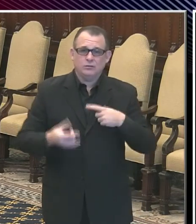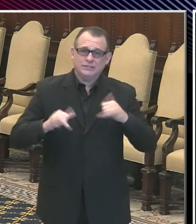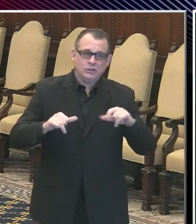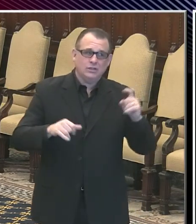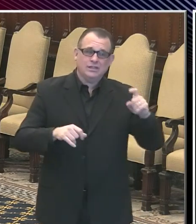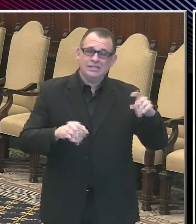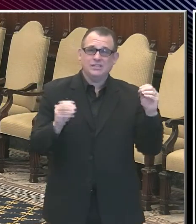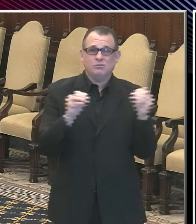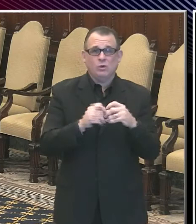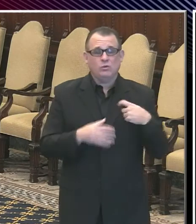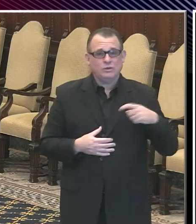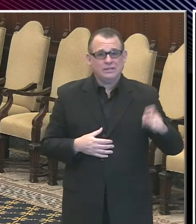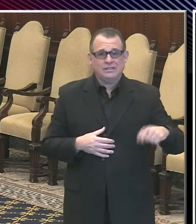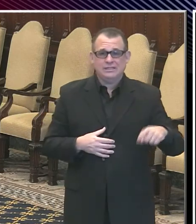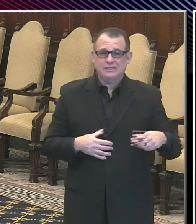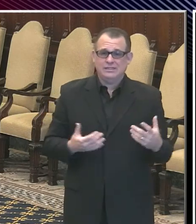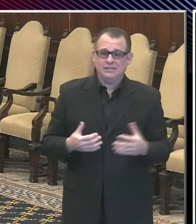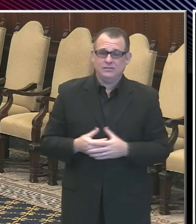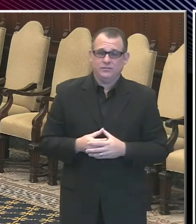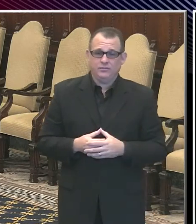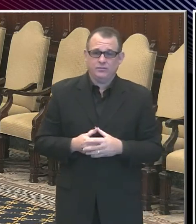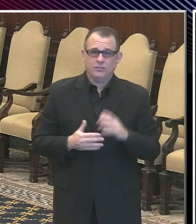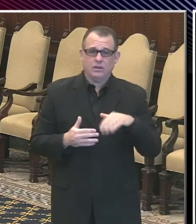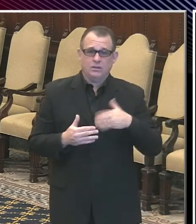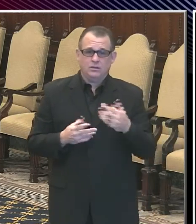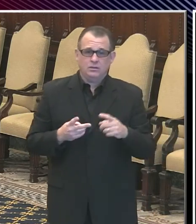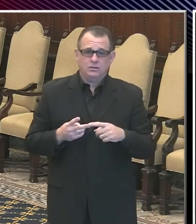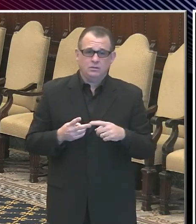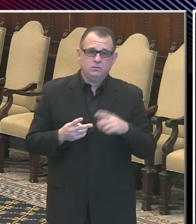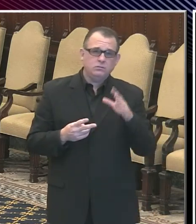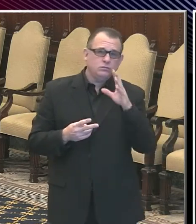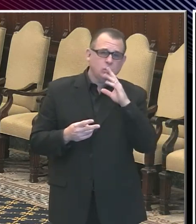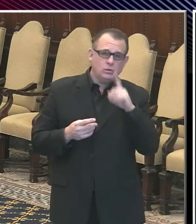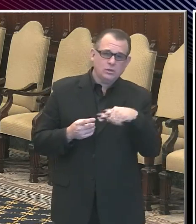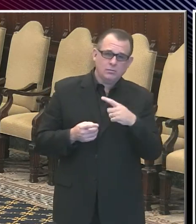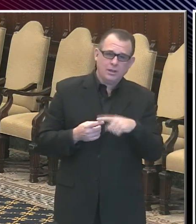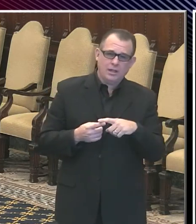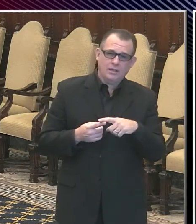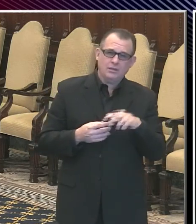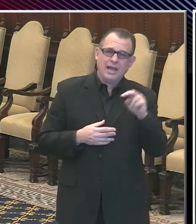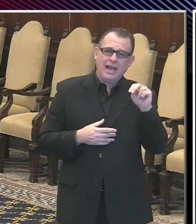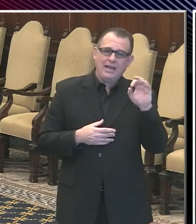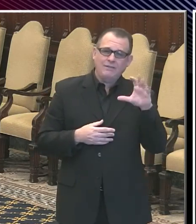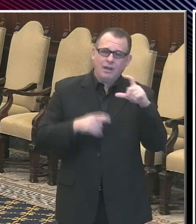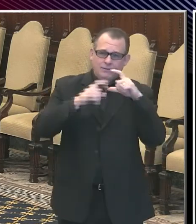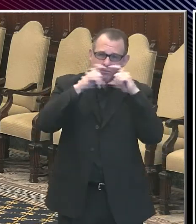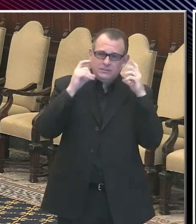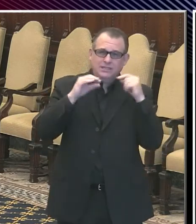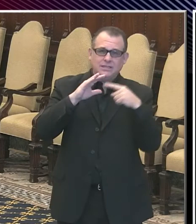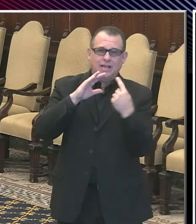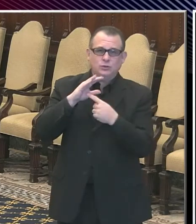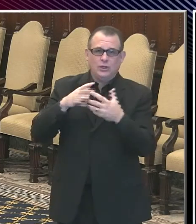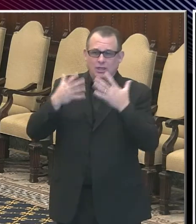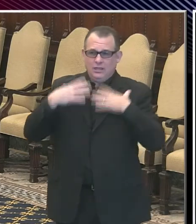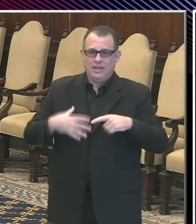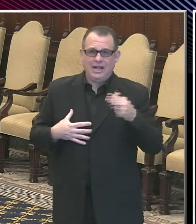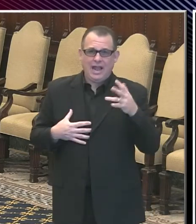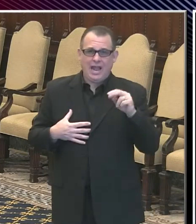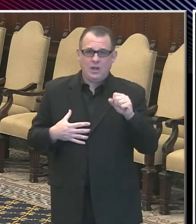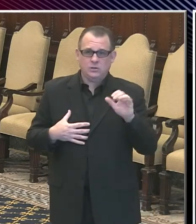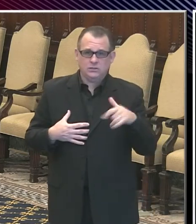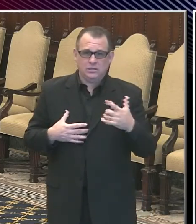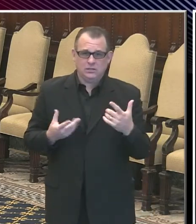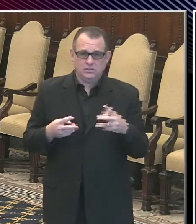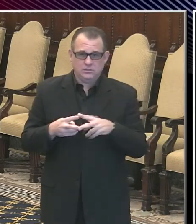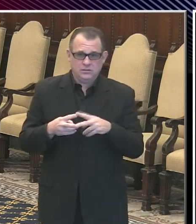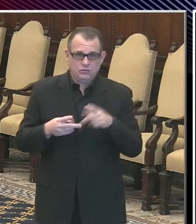Okay. And when you reference particularly N95s and isolation gowns, are you trying to obtain